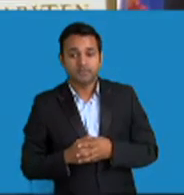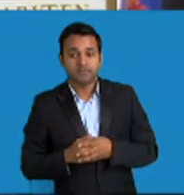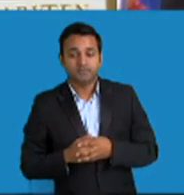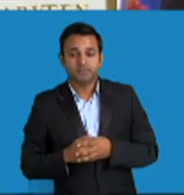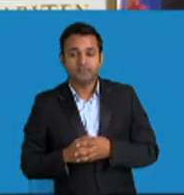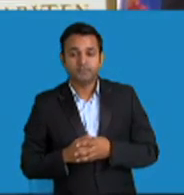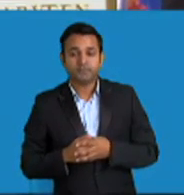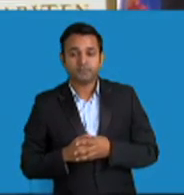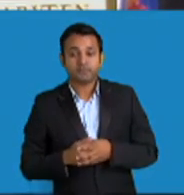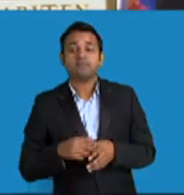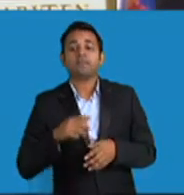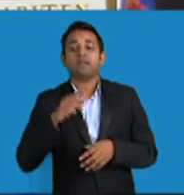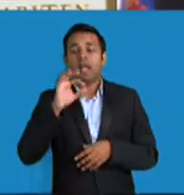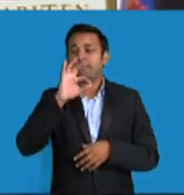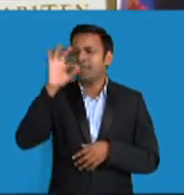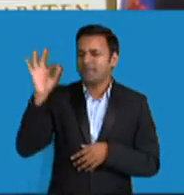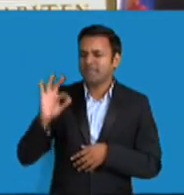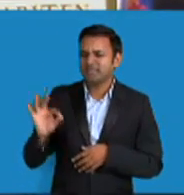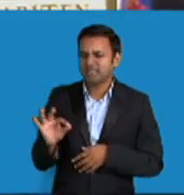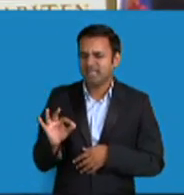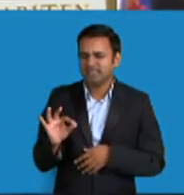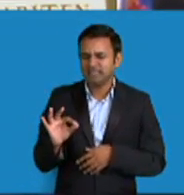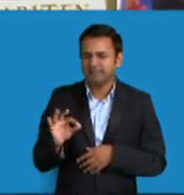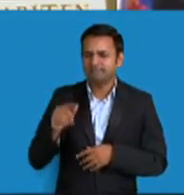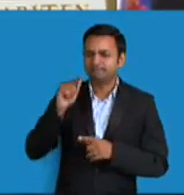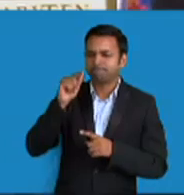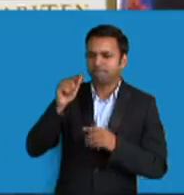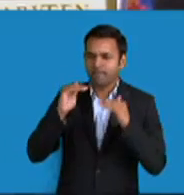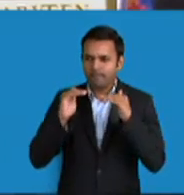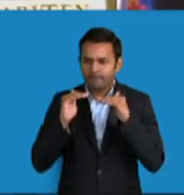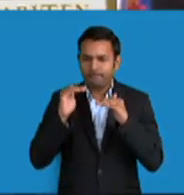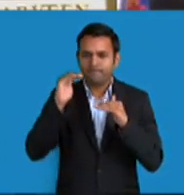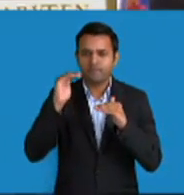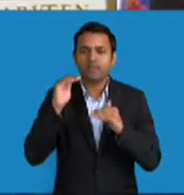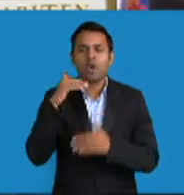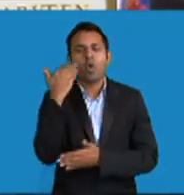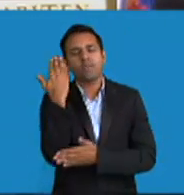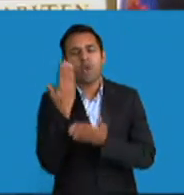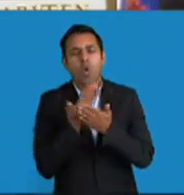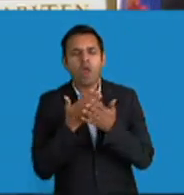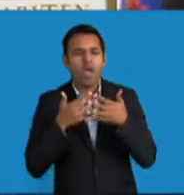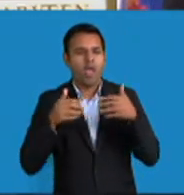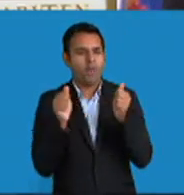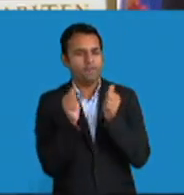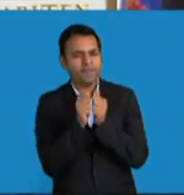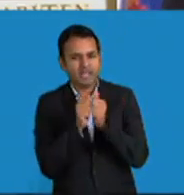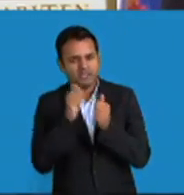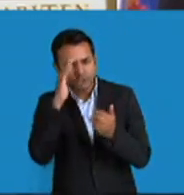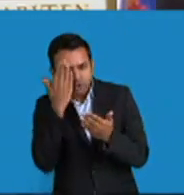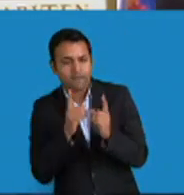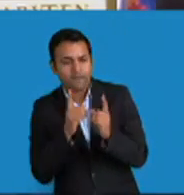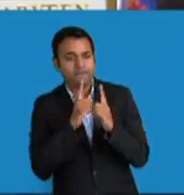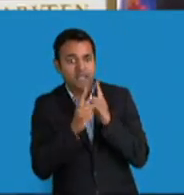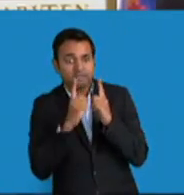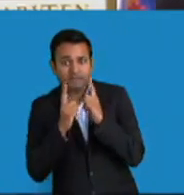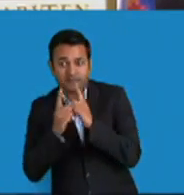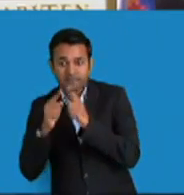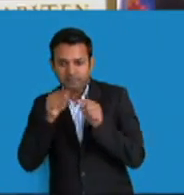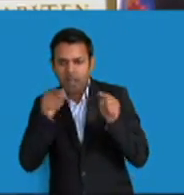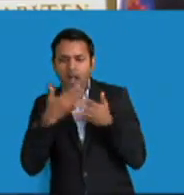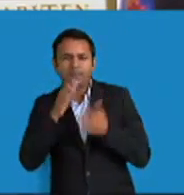2, number of students in top 10% mark in that particular school, and number 3 is students